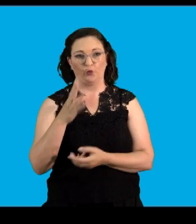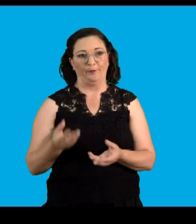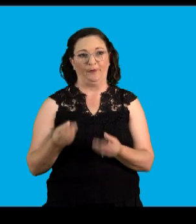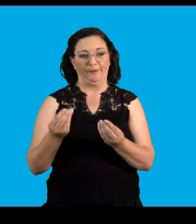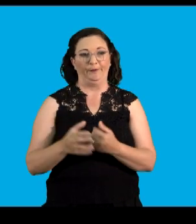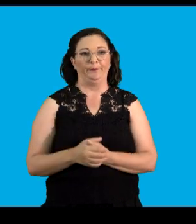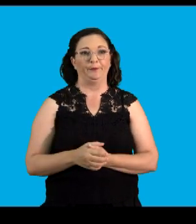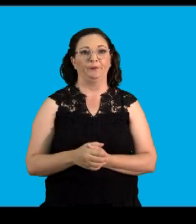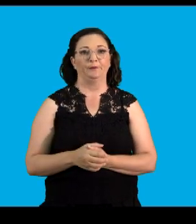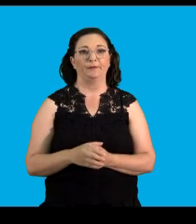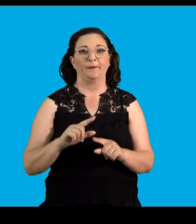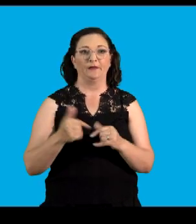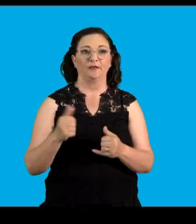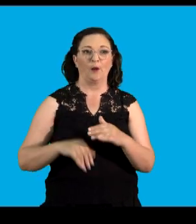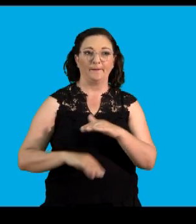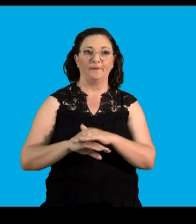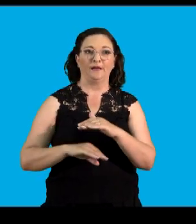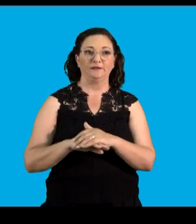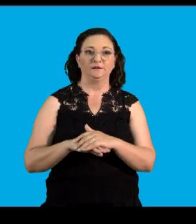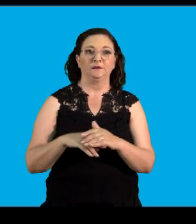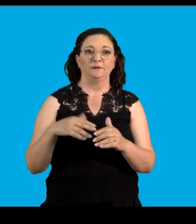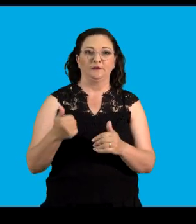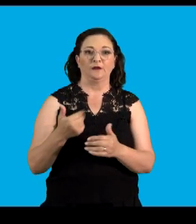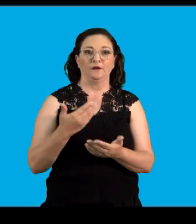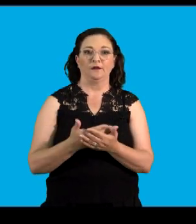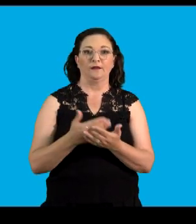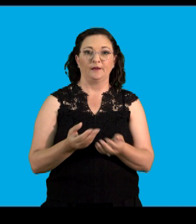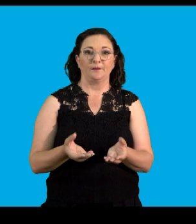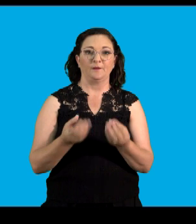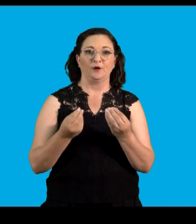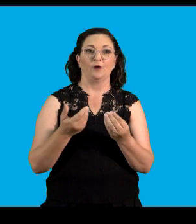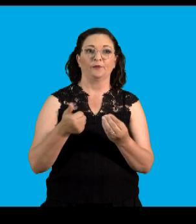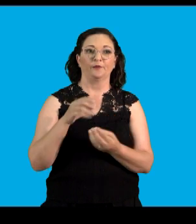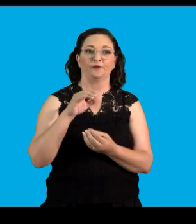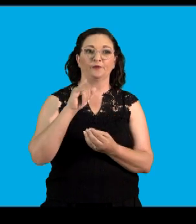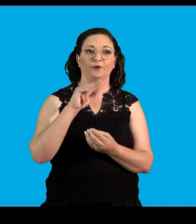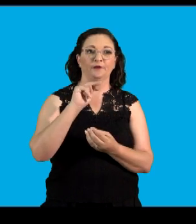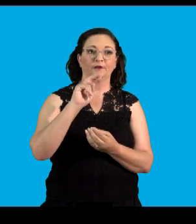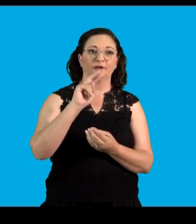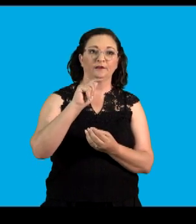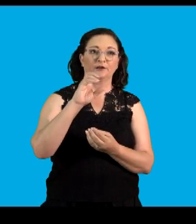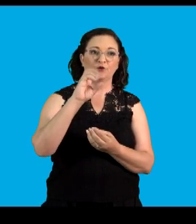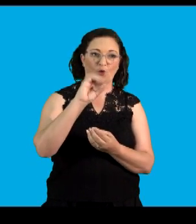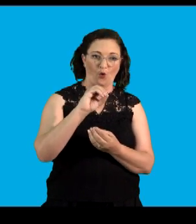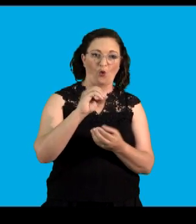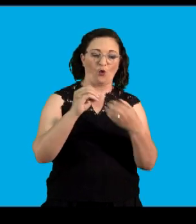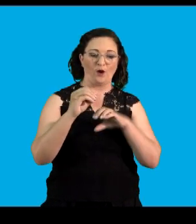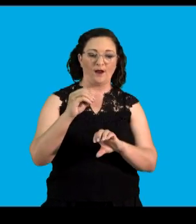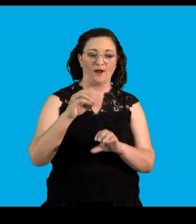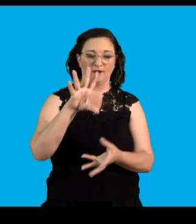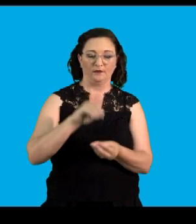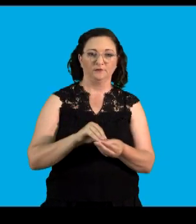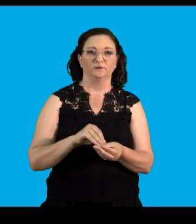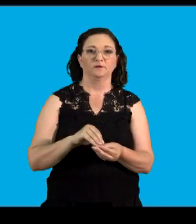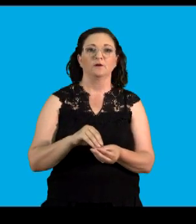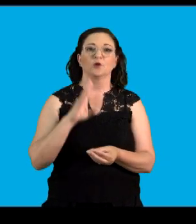obtained for facts is 32. I've explained that already. This includes the introduction and conclusion. You cannot start your essay without